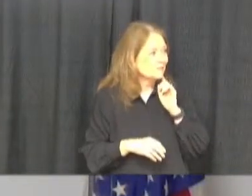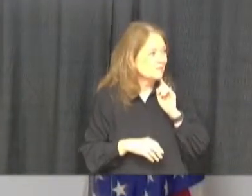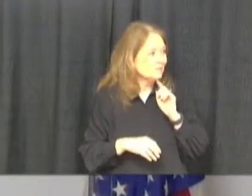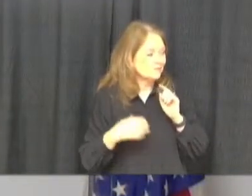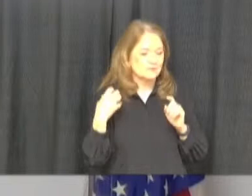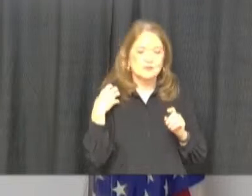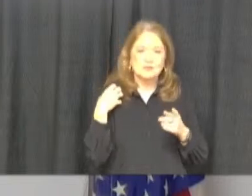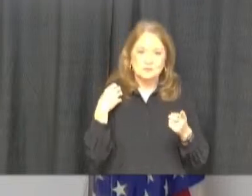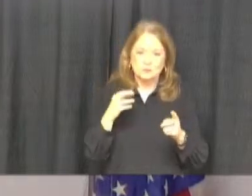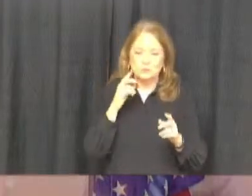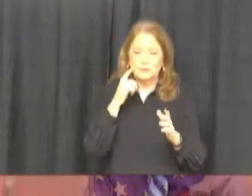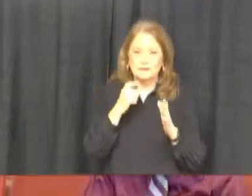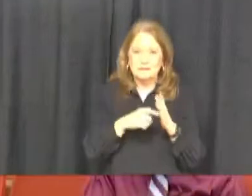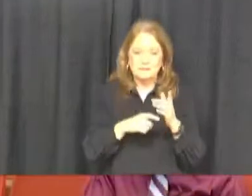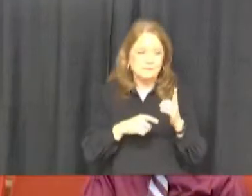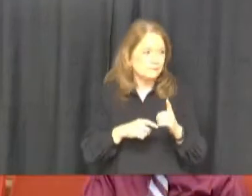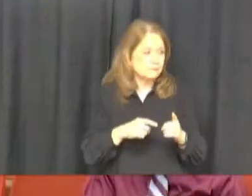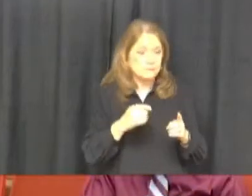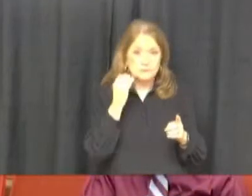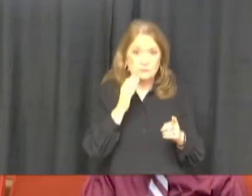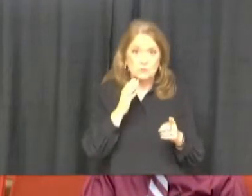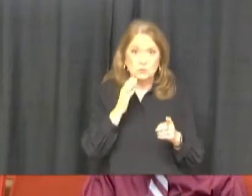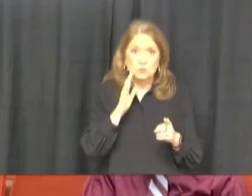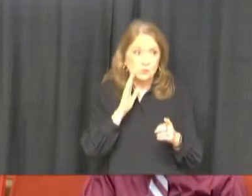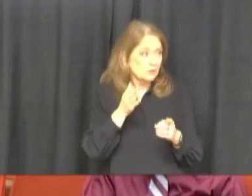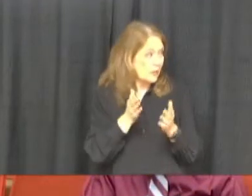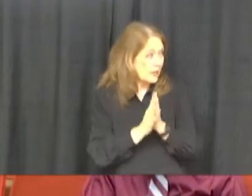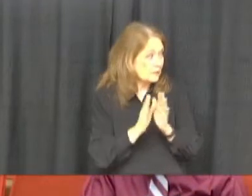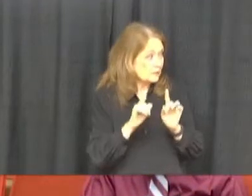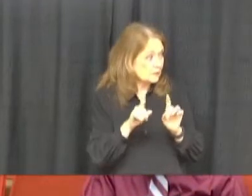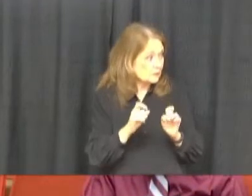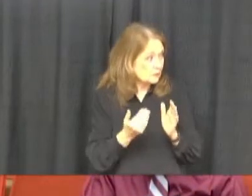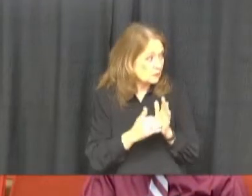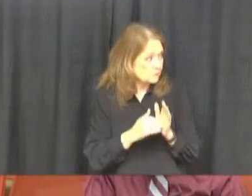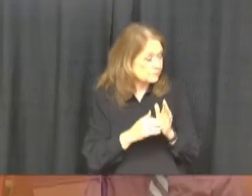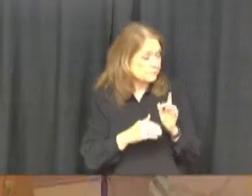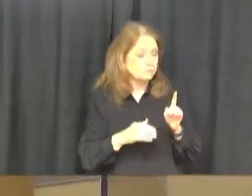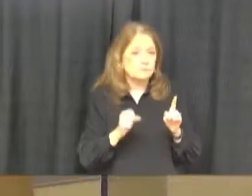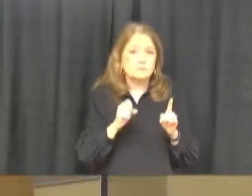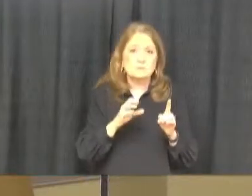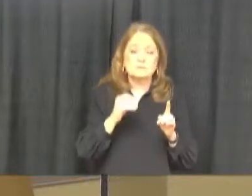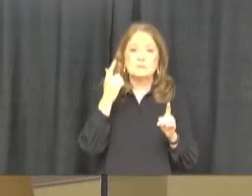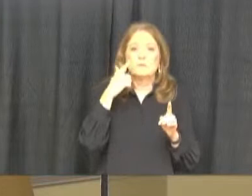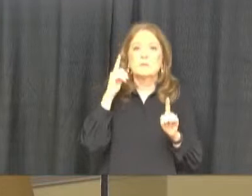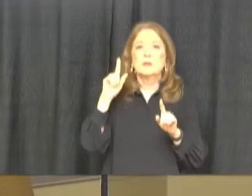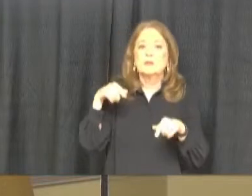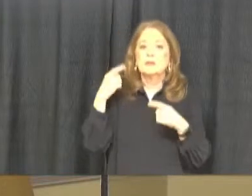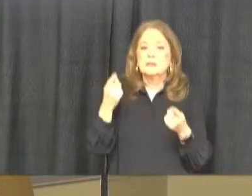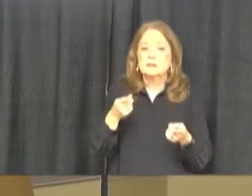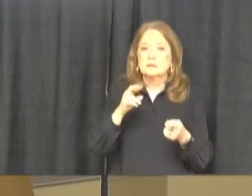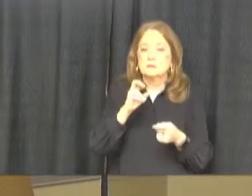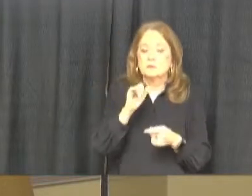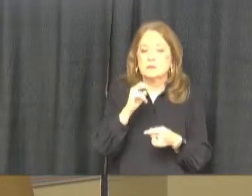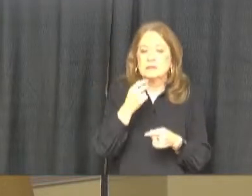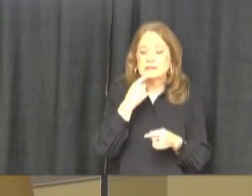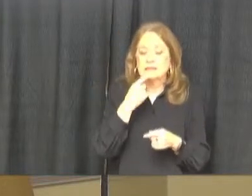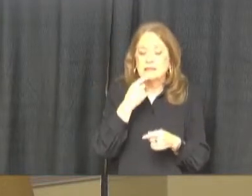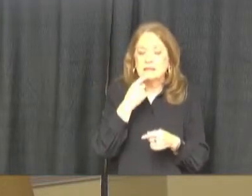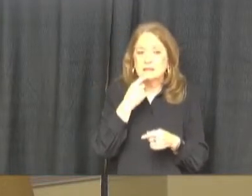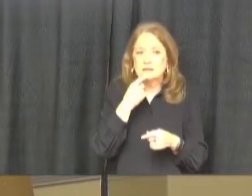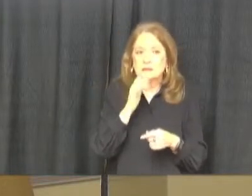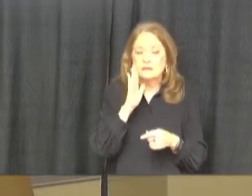Chief Crockerill, you are recognized. Thank you, If sir. you would, ask the question again. Okay, so since the resolution states that we'll